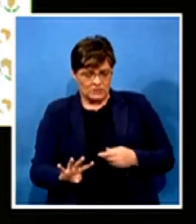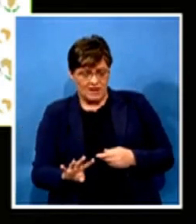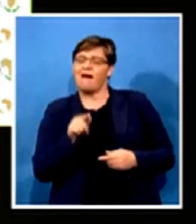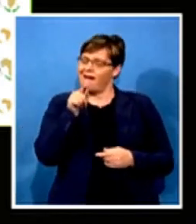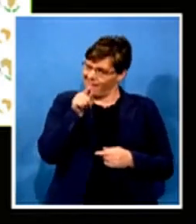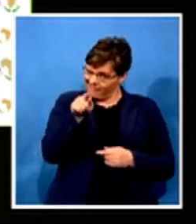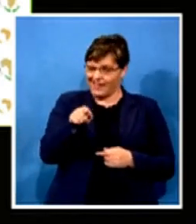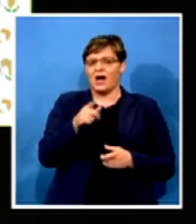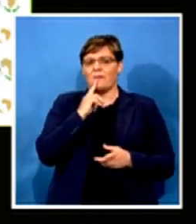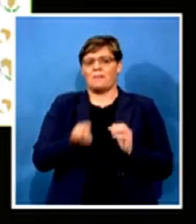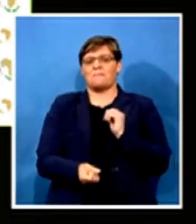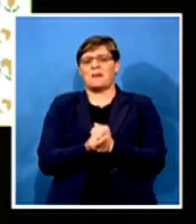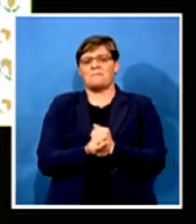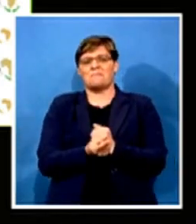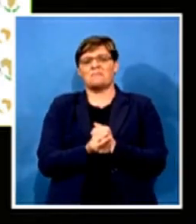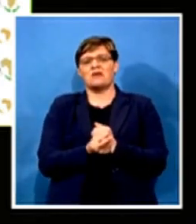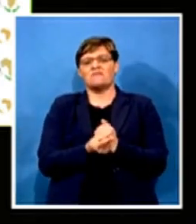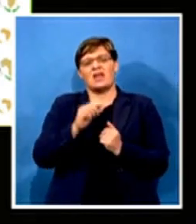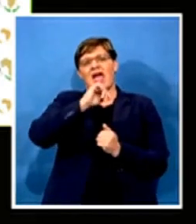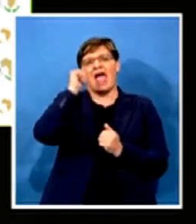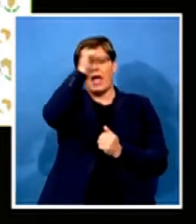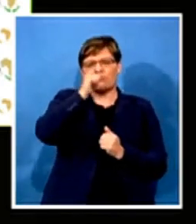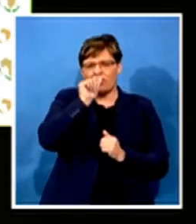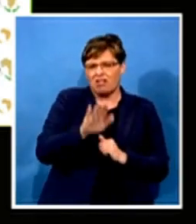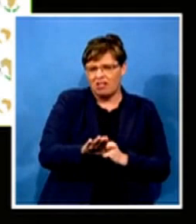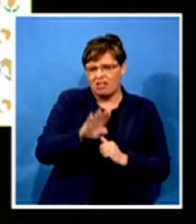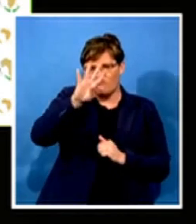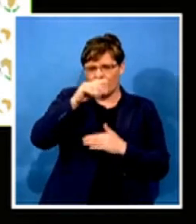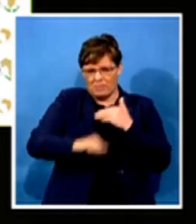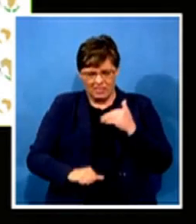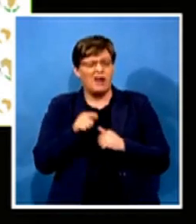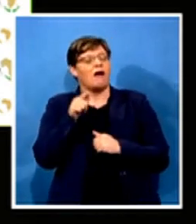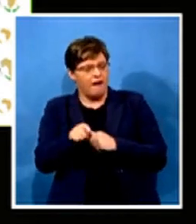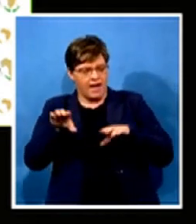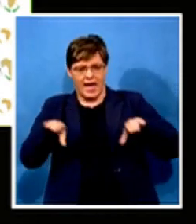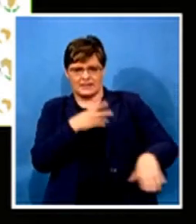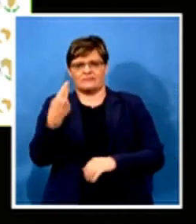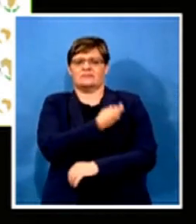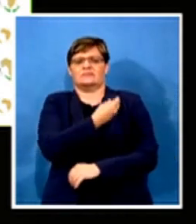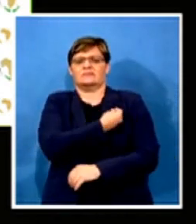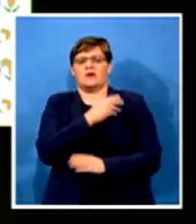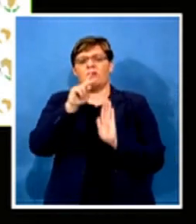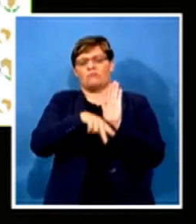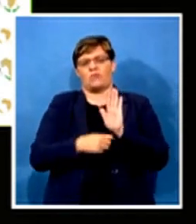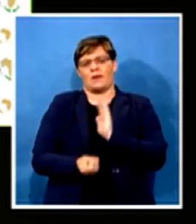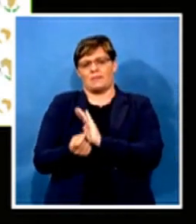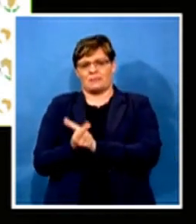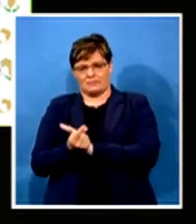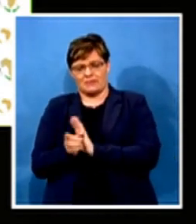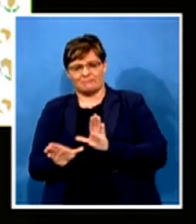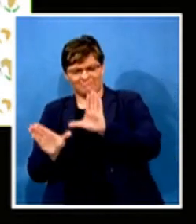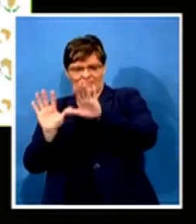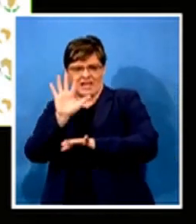we begin to see active vaccination programs going on the continent. That is our timeline